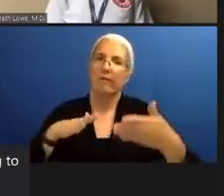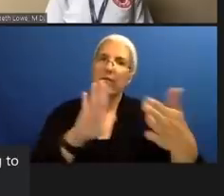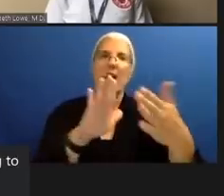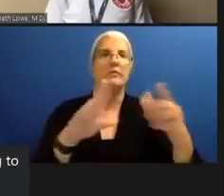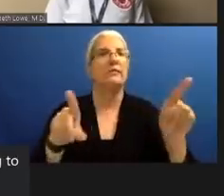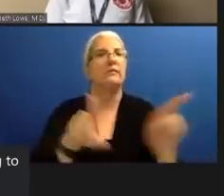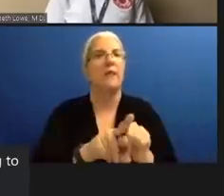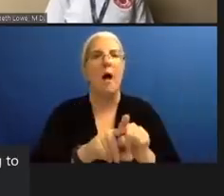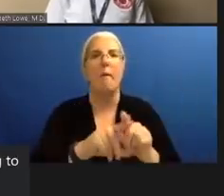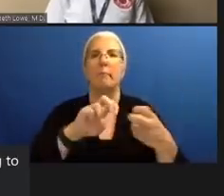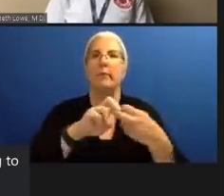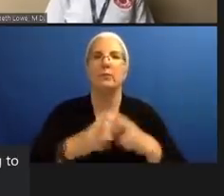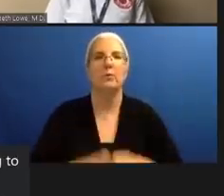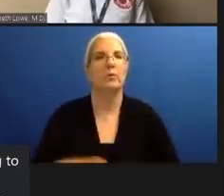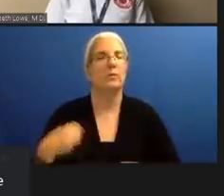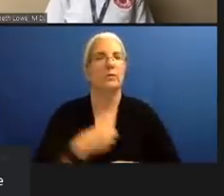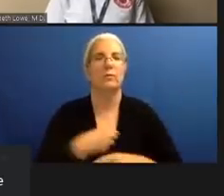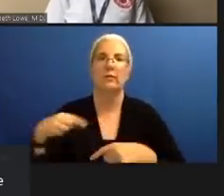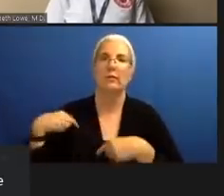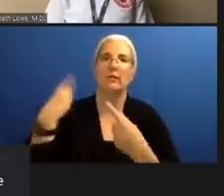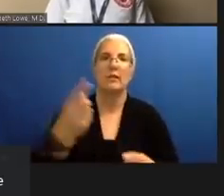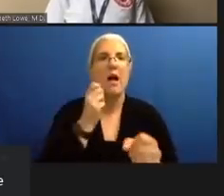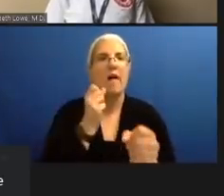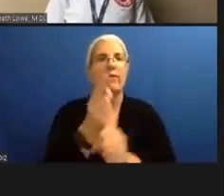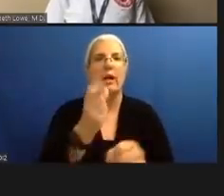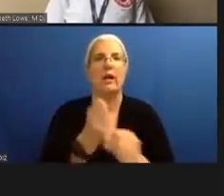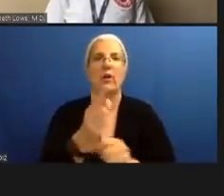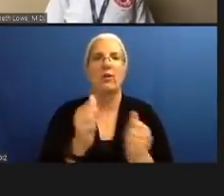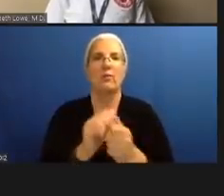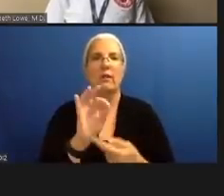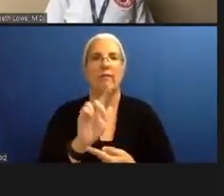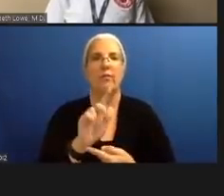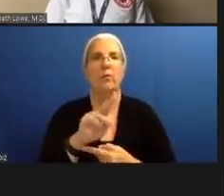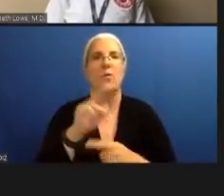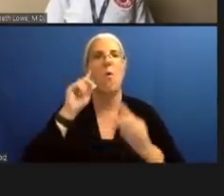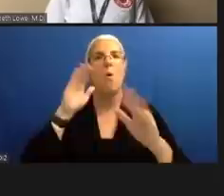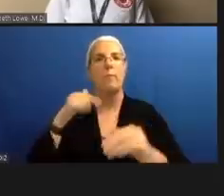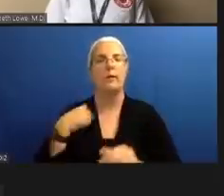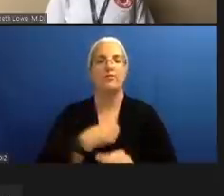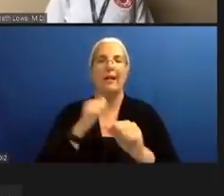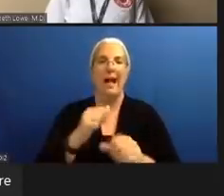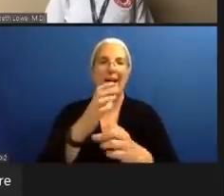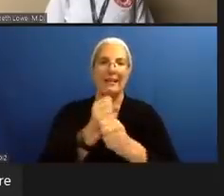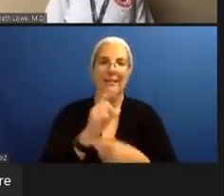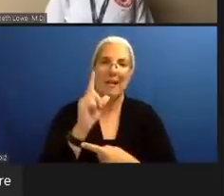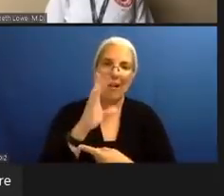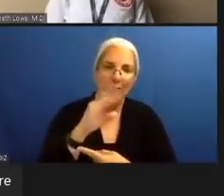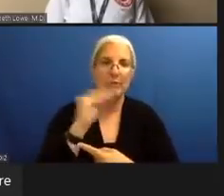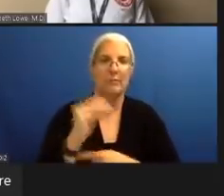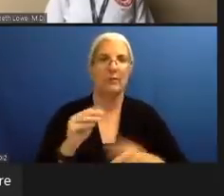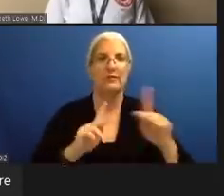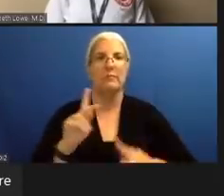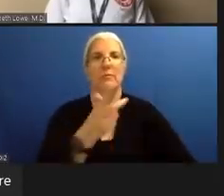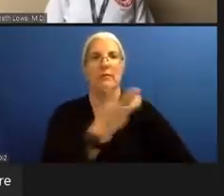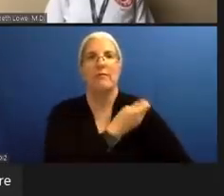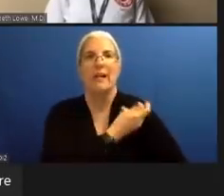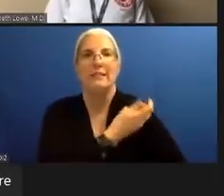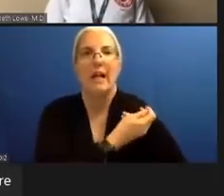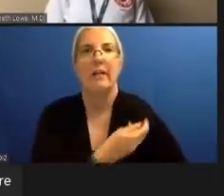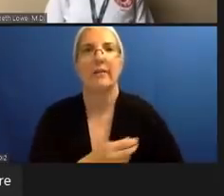wanted. Yeah, I think at Kaiser, we're looking at a number of different angles